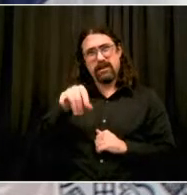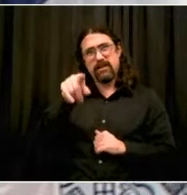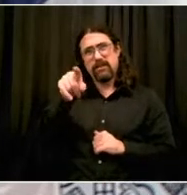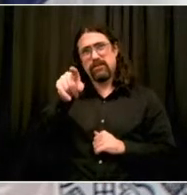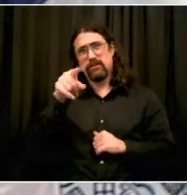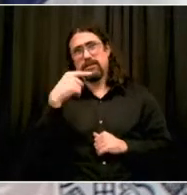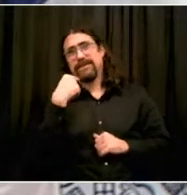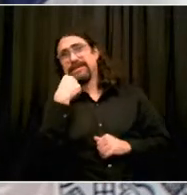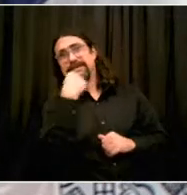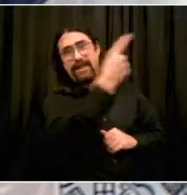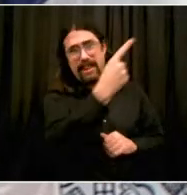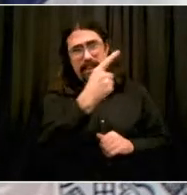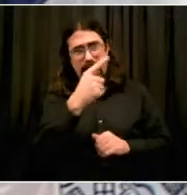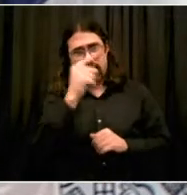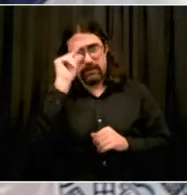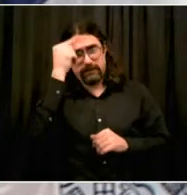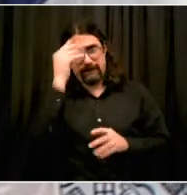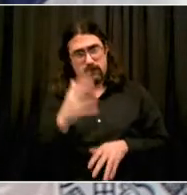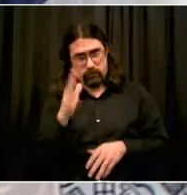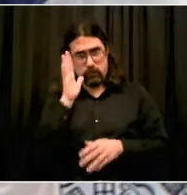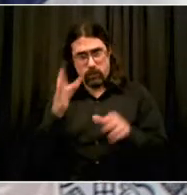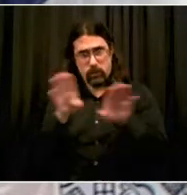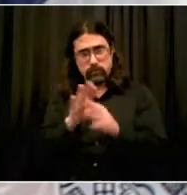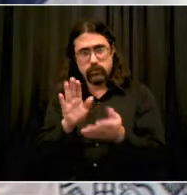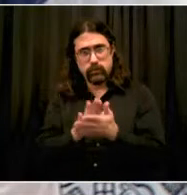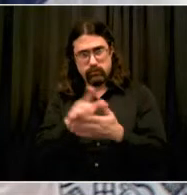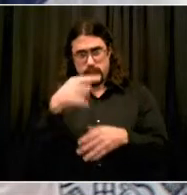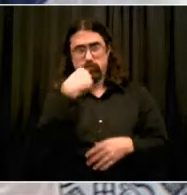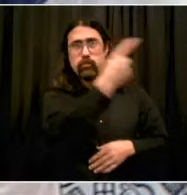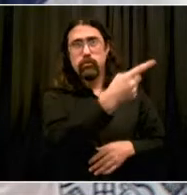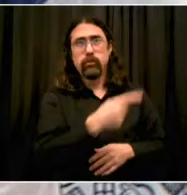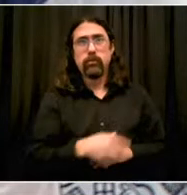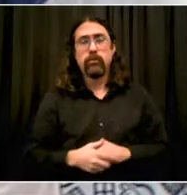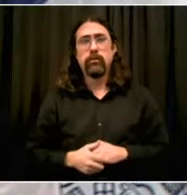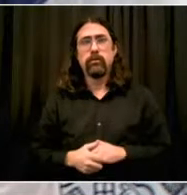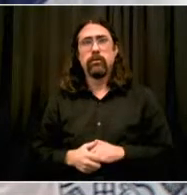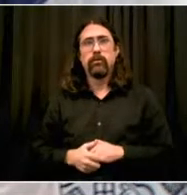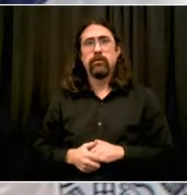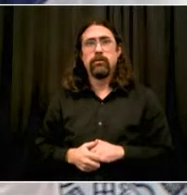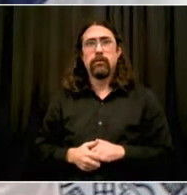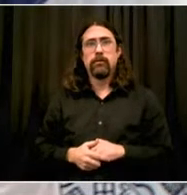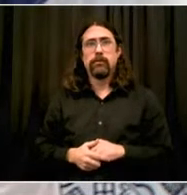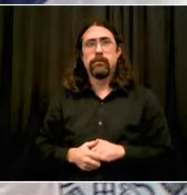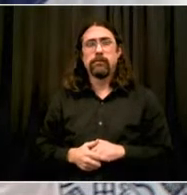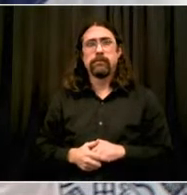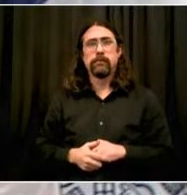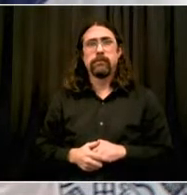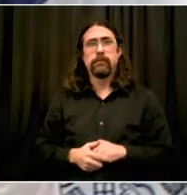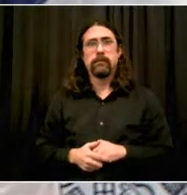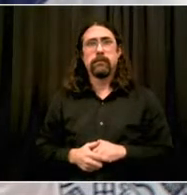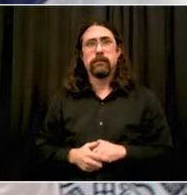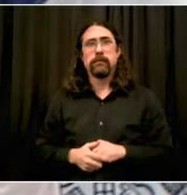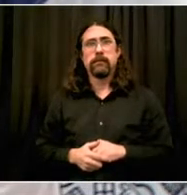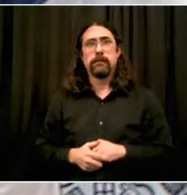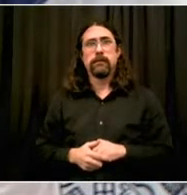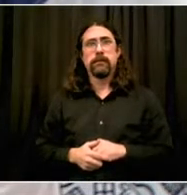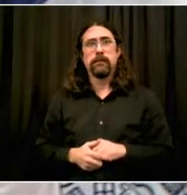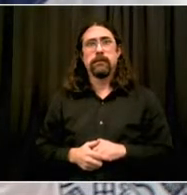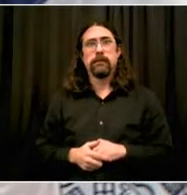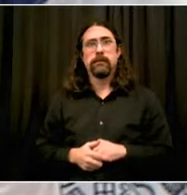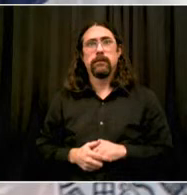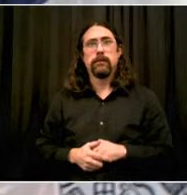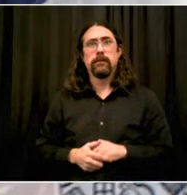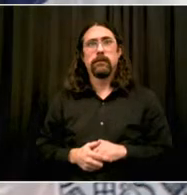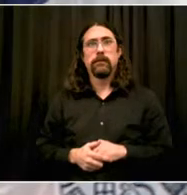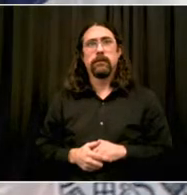I spoke to him before. I didn't see his presser, but we had, a number of conversations in the course of the